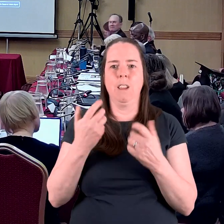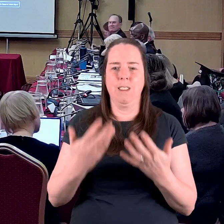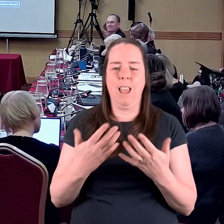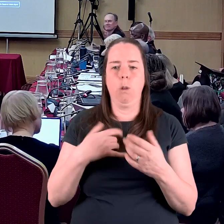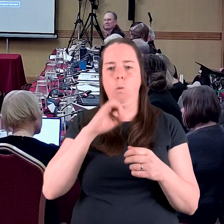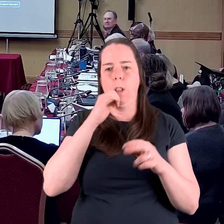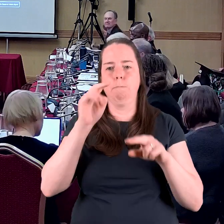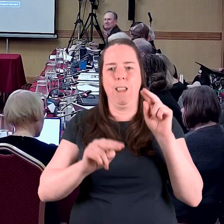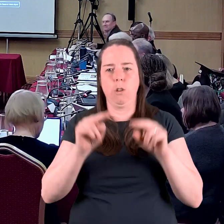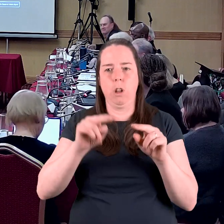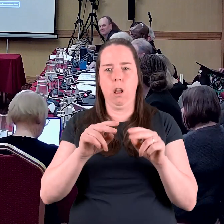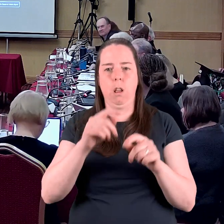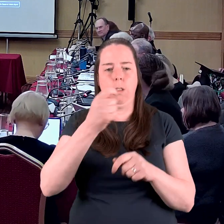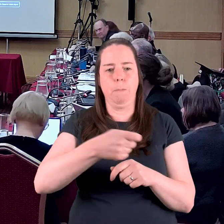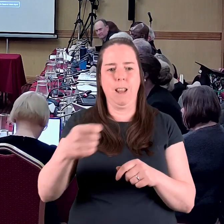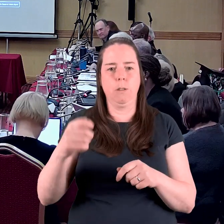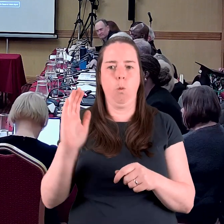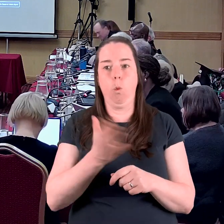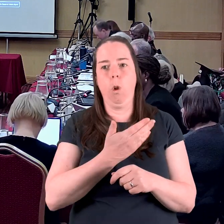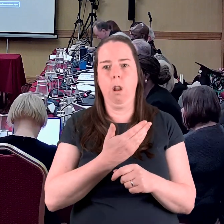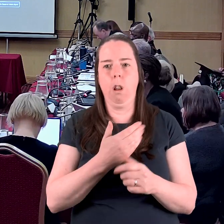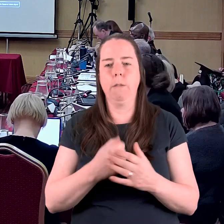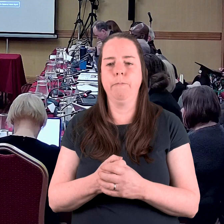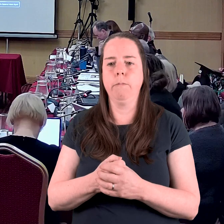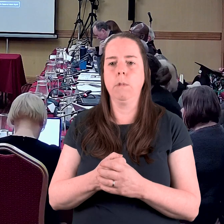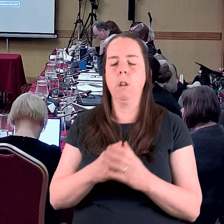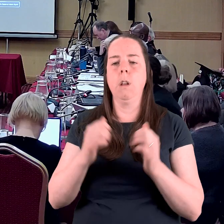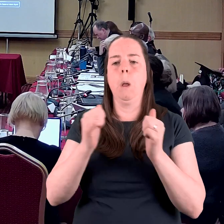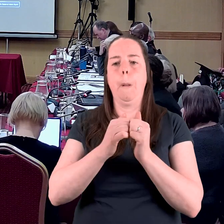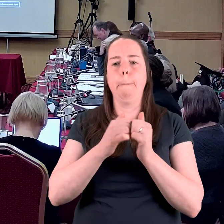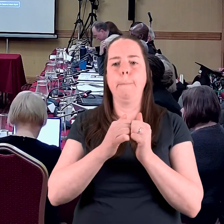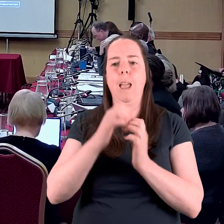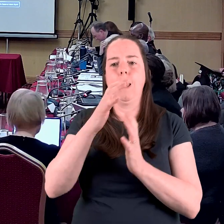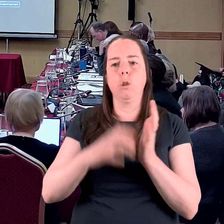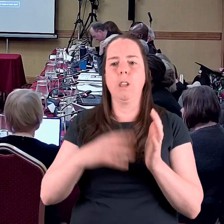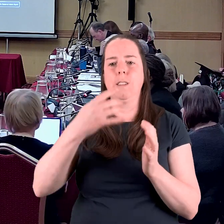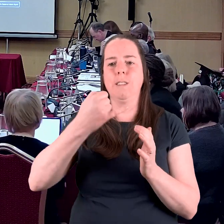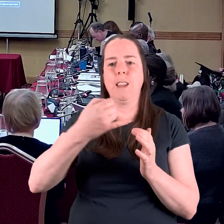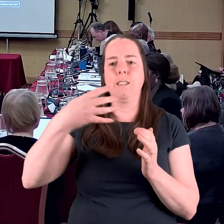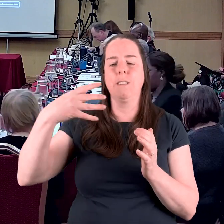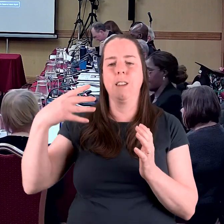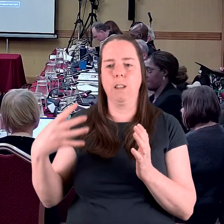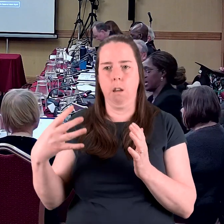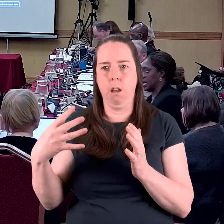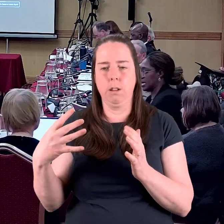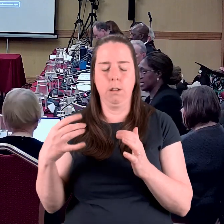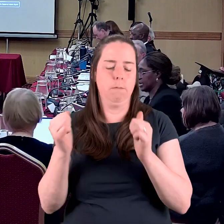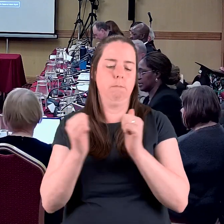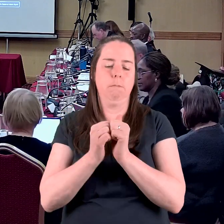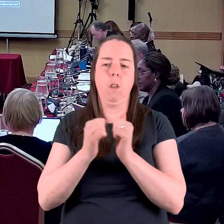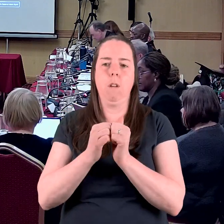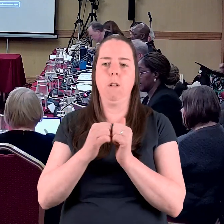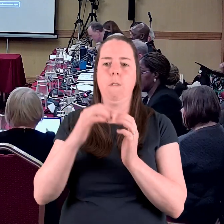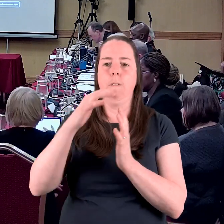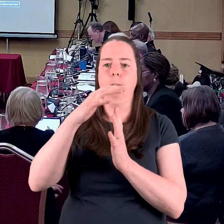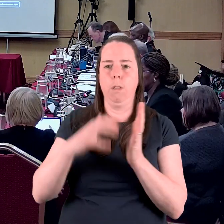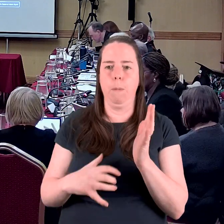we did. And now we're going to measure all the bids that have gone in. So in page